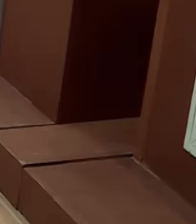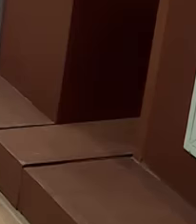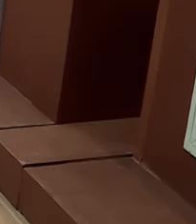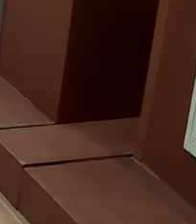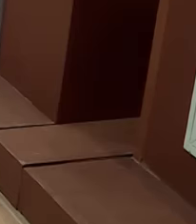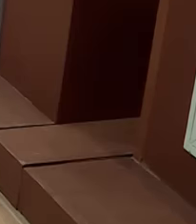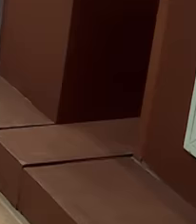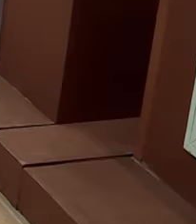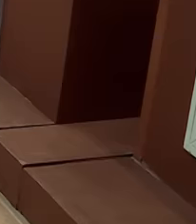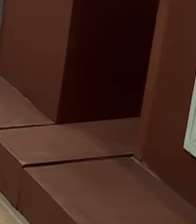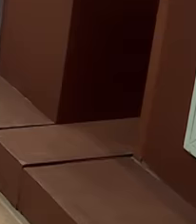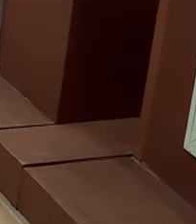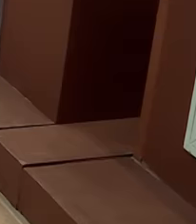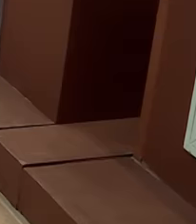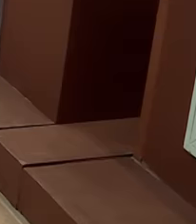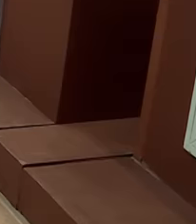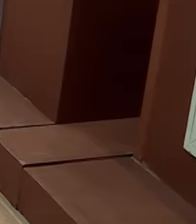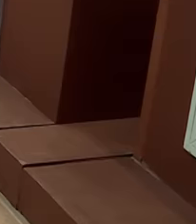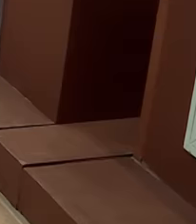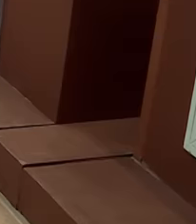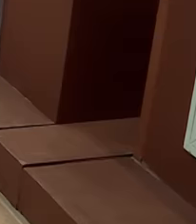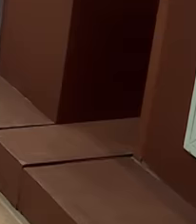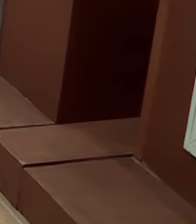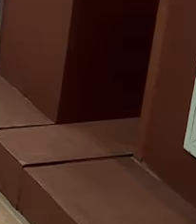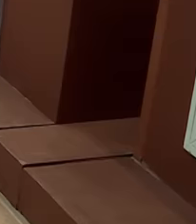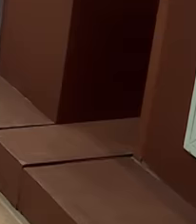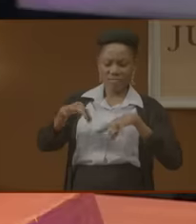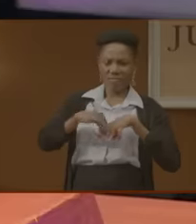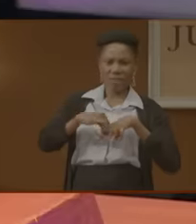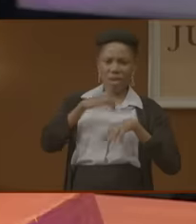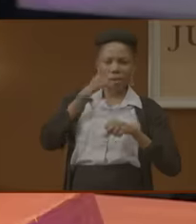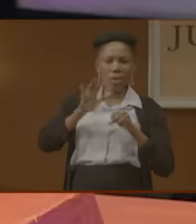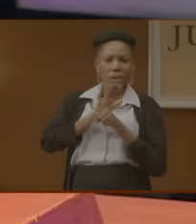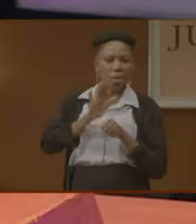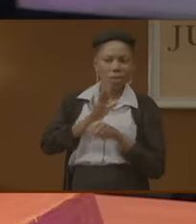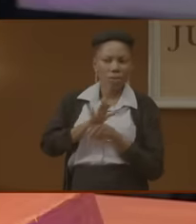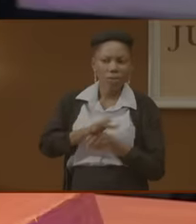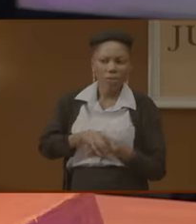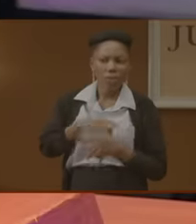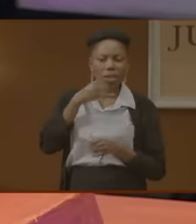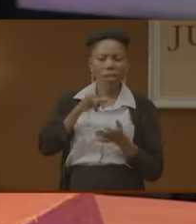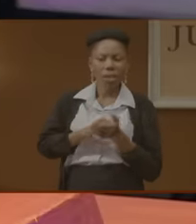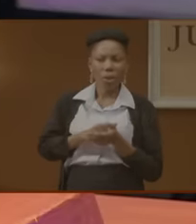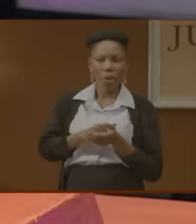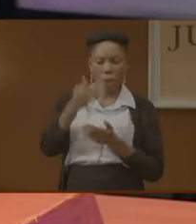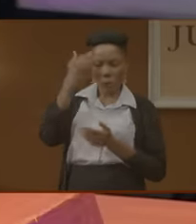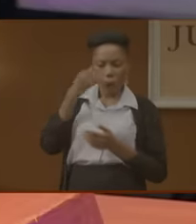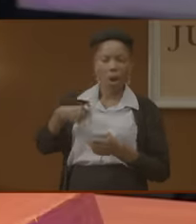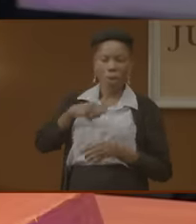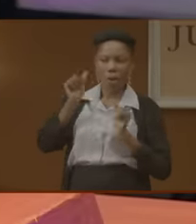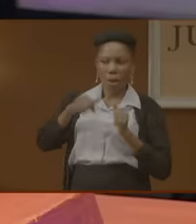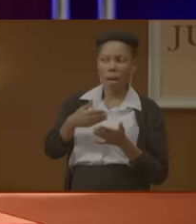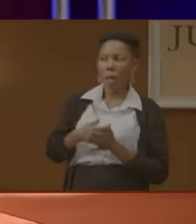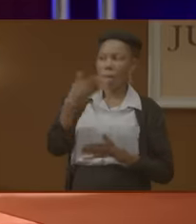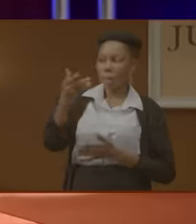complaining and nagging while we were driving home that the ring wasn't her size. I said, yes. Even if it wasn't, it's something we could always get.